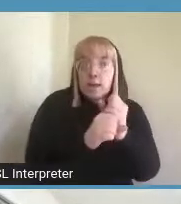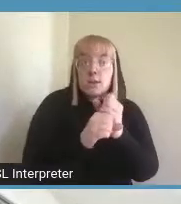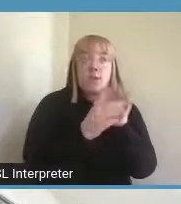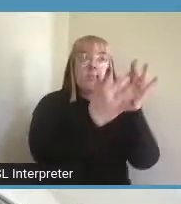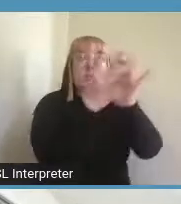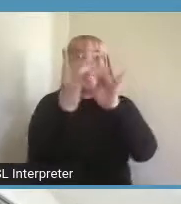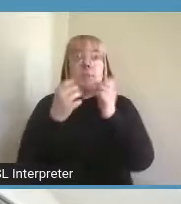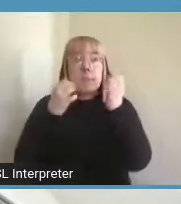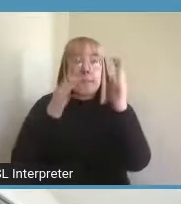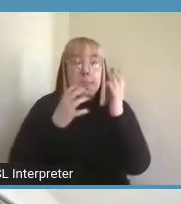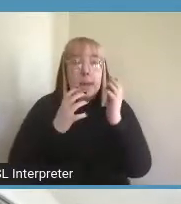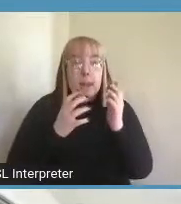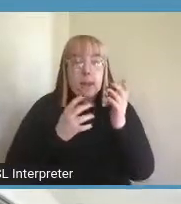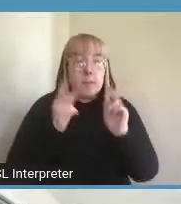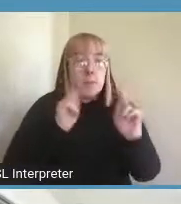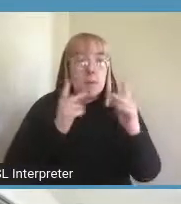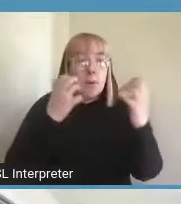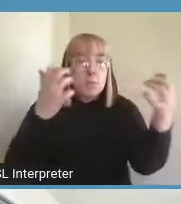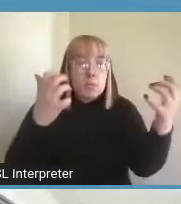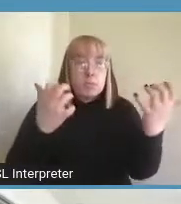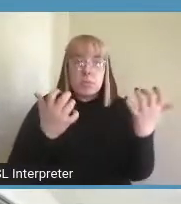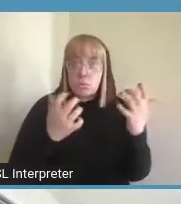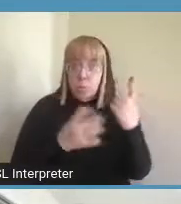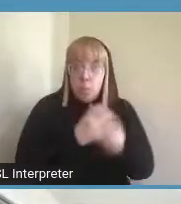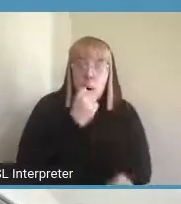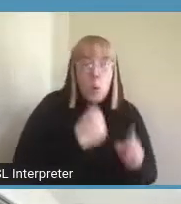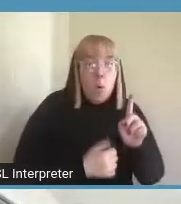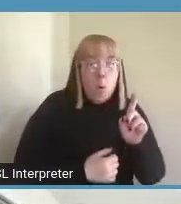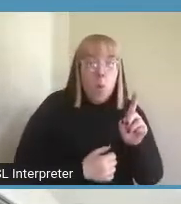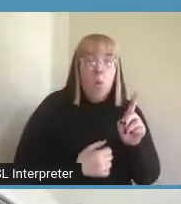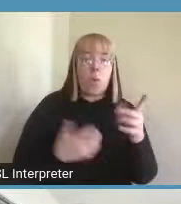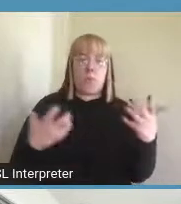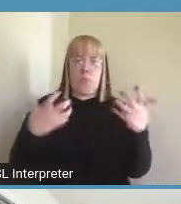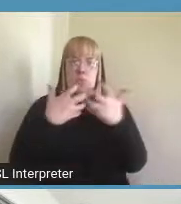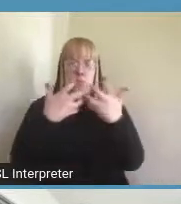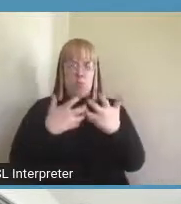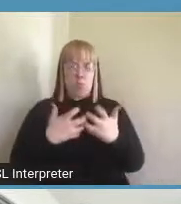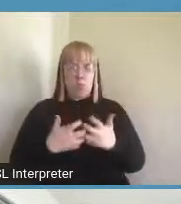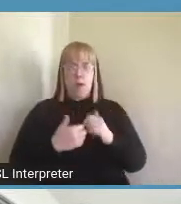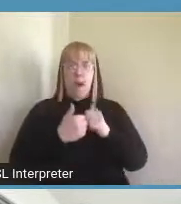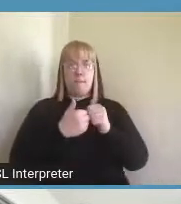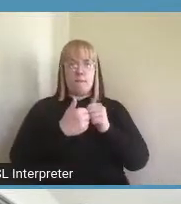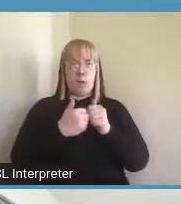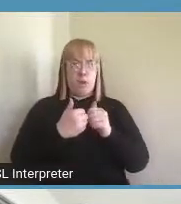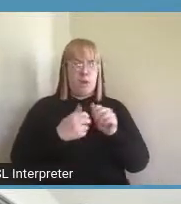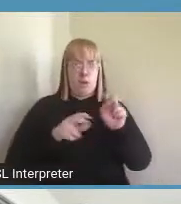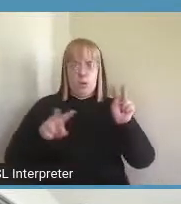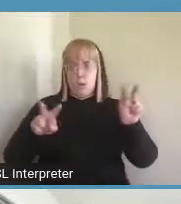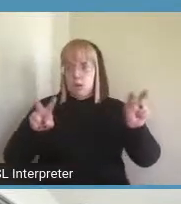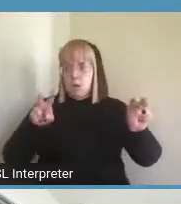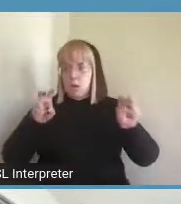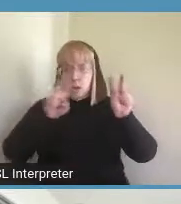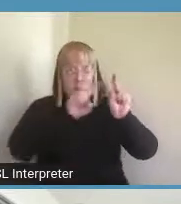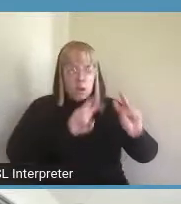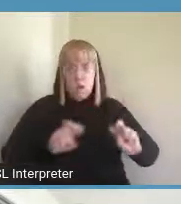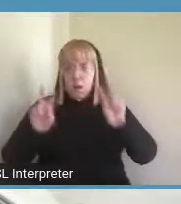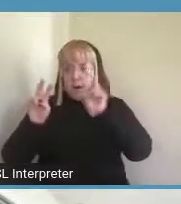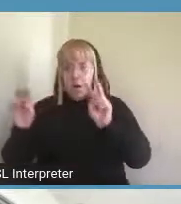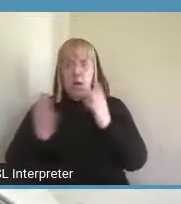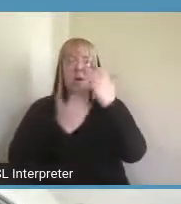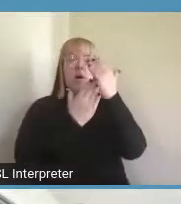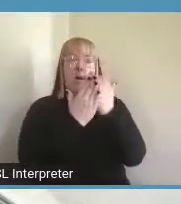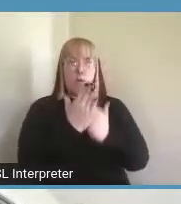Both. And then how that maps up to the actual metrics that Twitter provides. So I found that to be a really great framework. And again, if